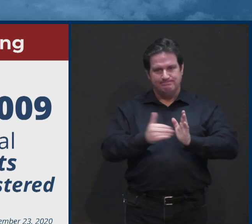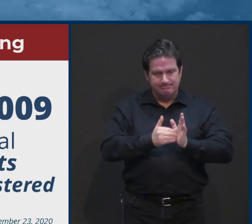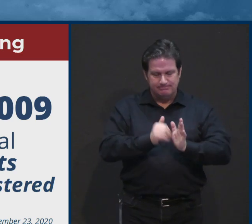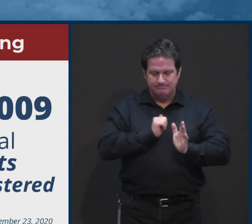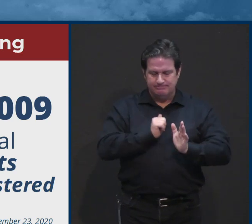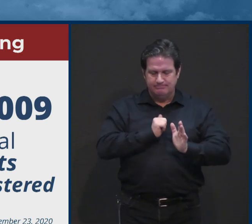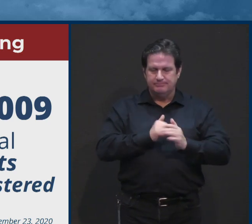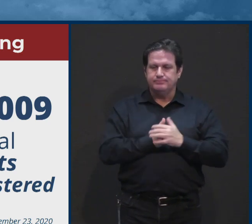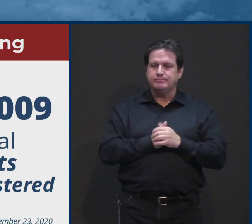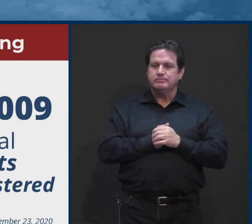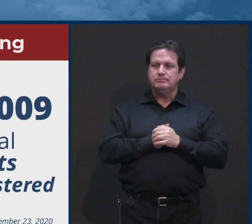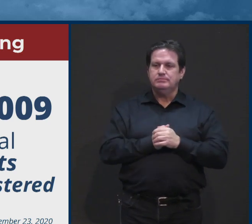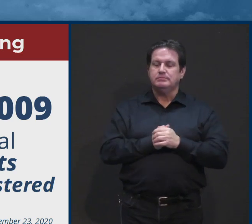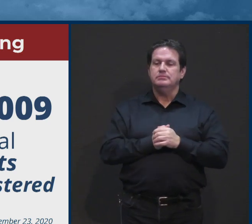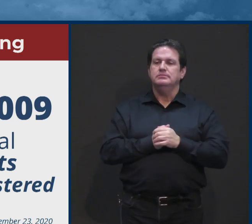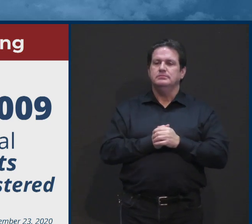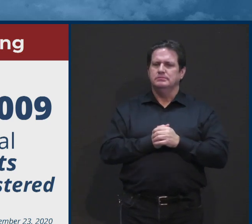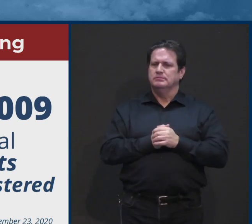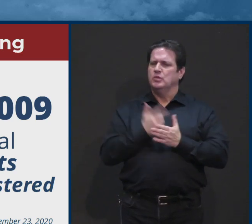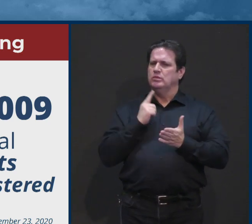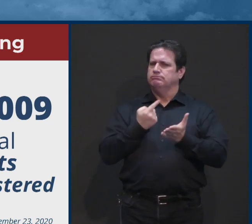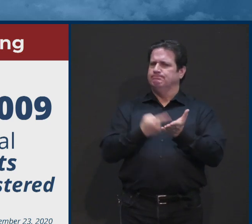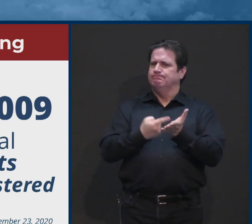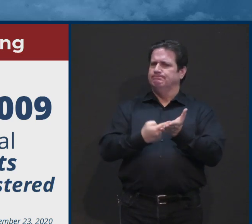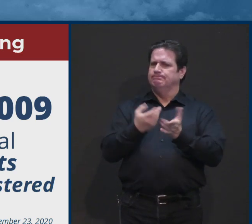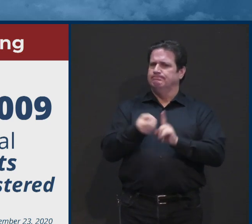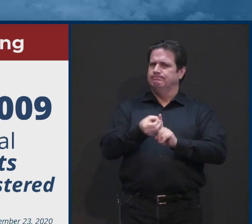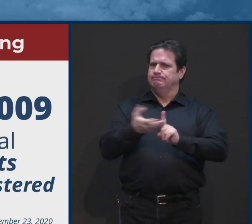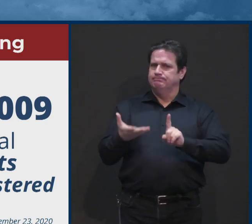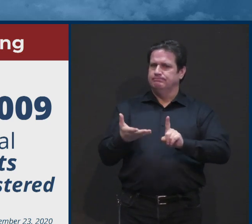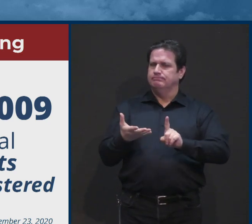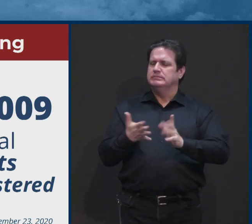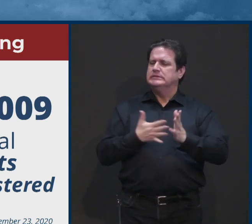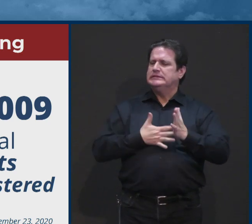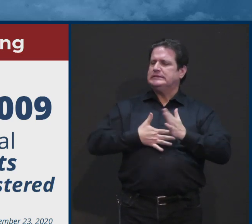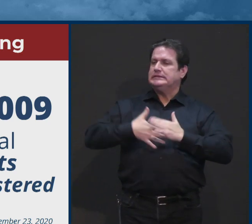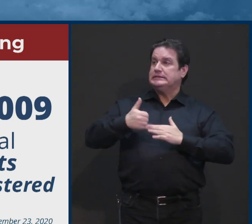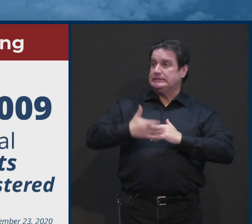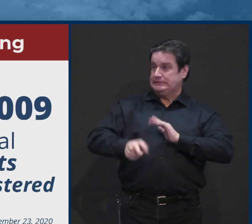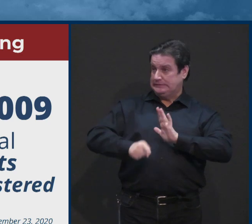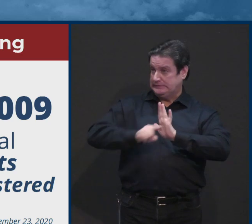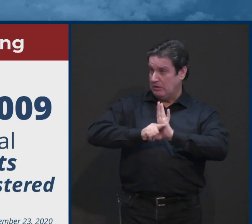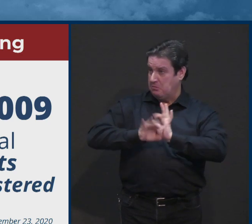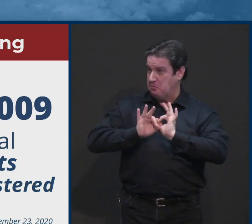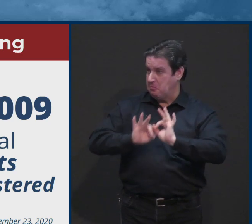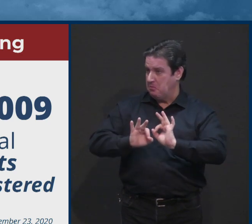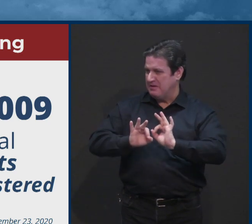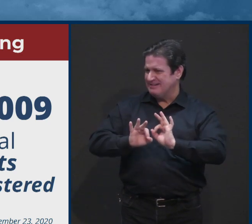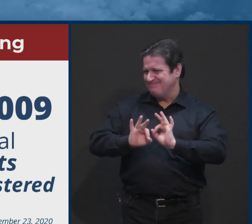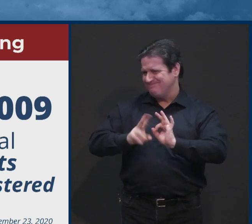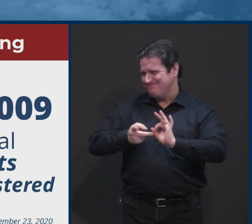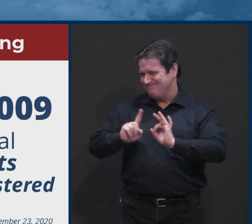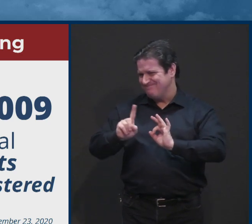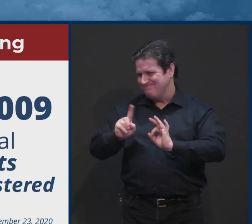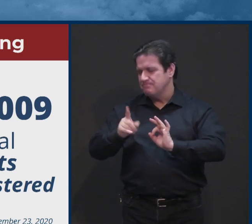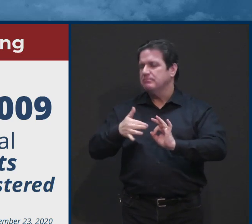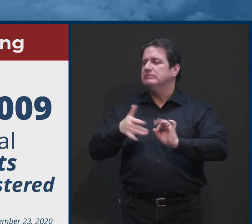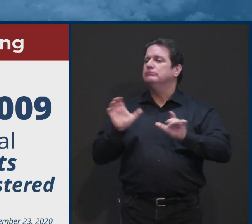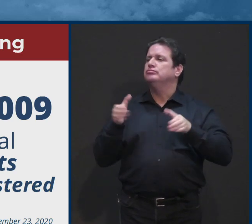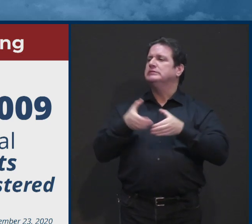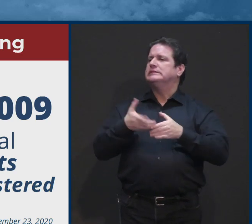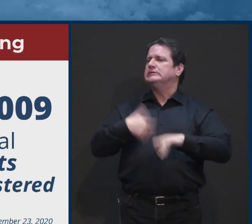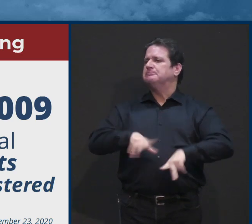well. And then we'll talk a little bit about the comfort level or not that gives you when you gather